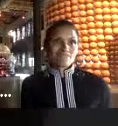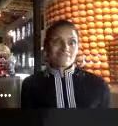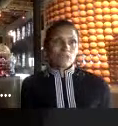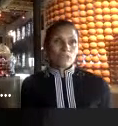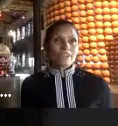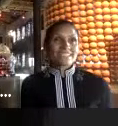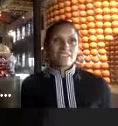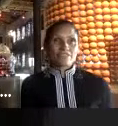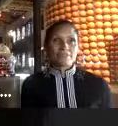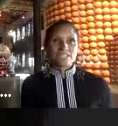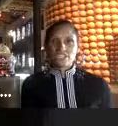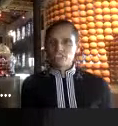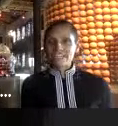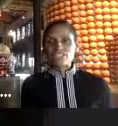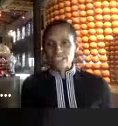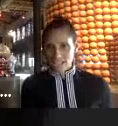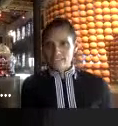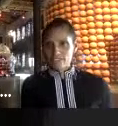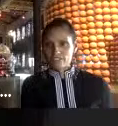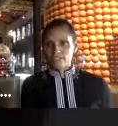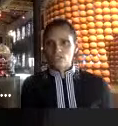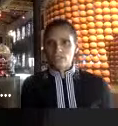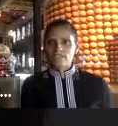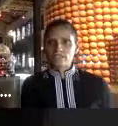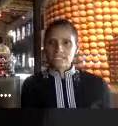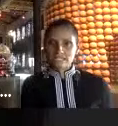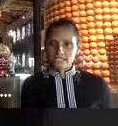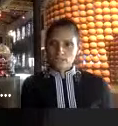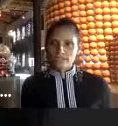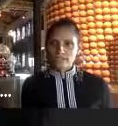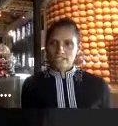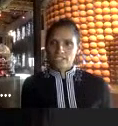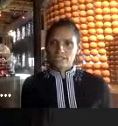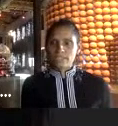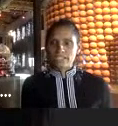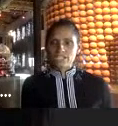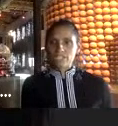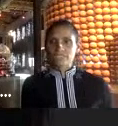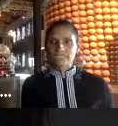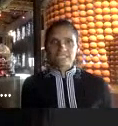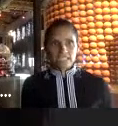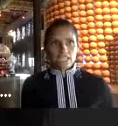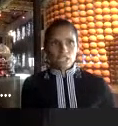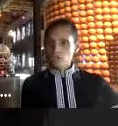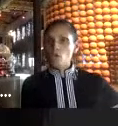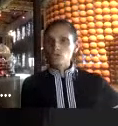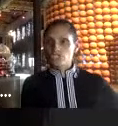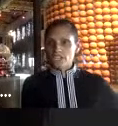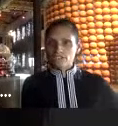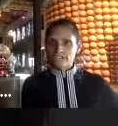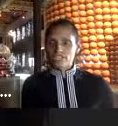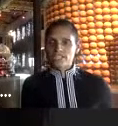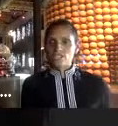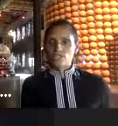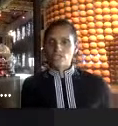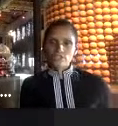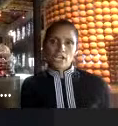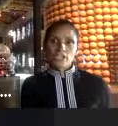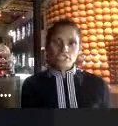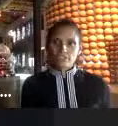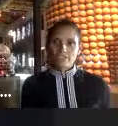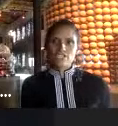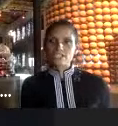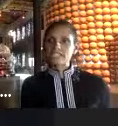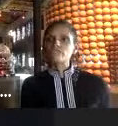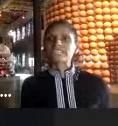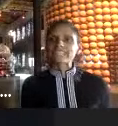and there weren't enough for my generation either. So when you did see someone of color, it was generally an older generation. And so the